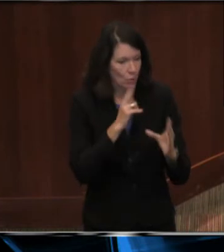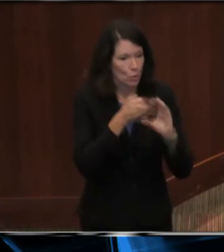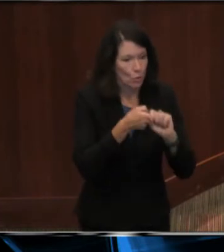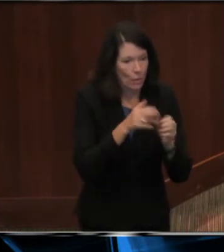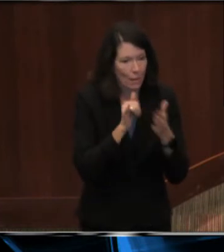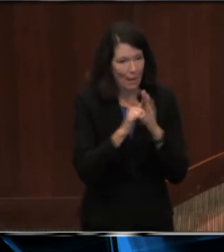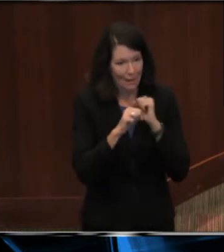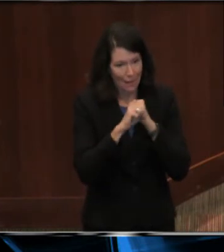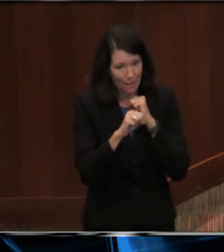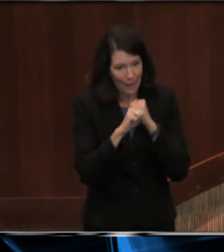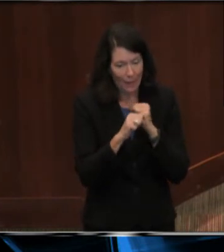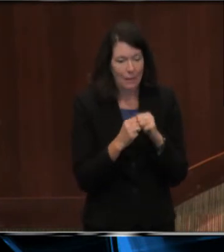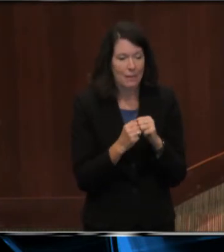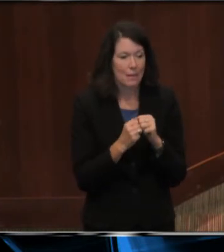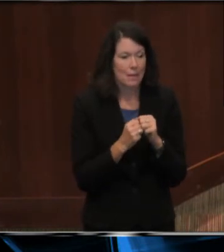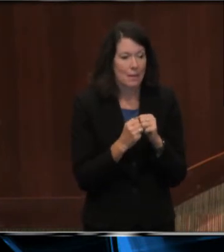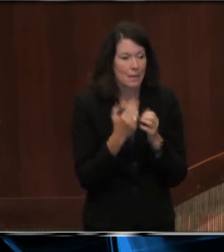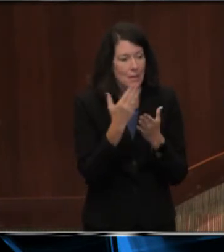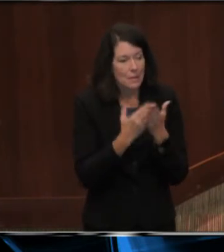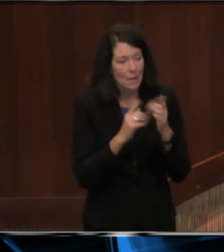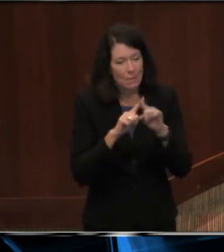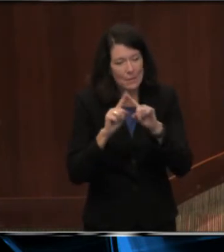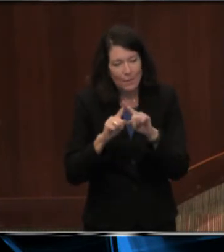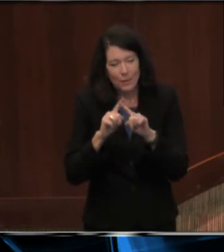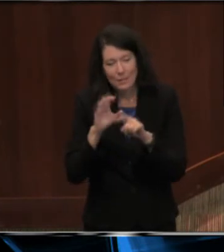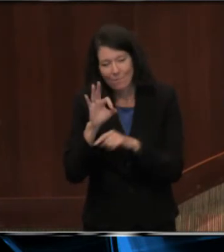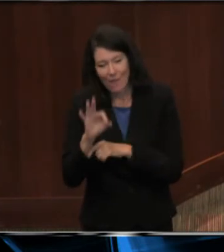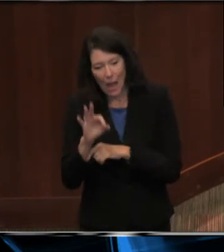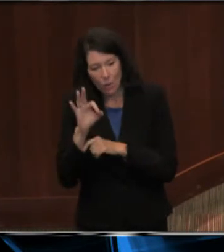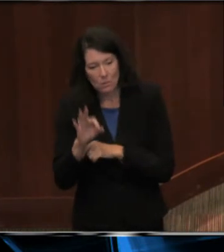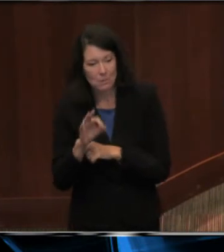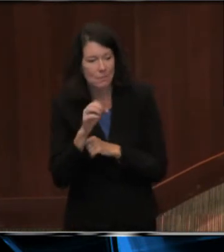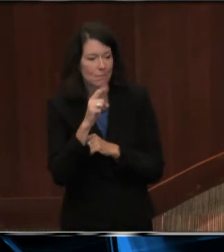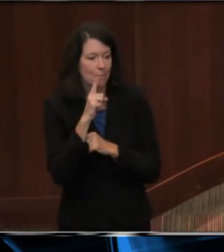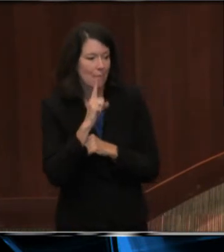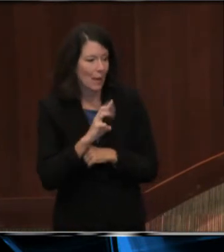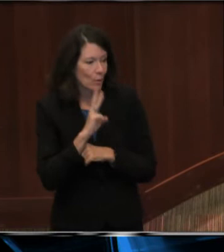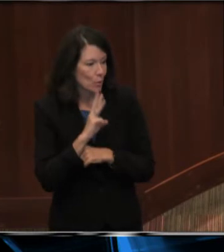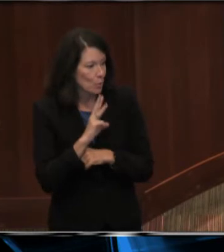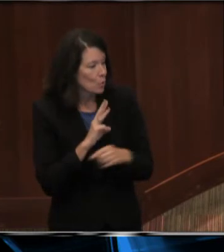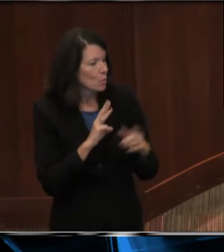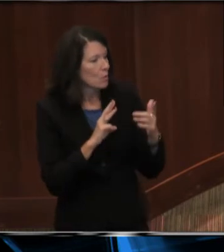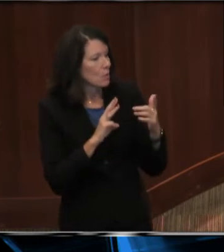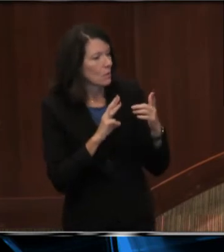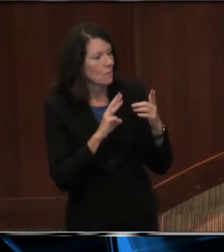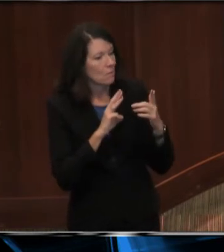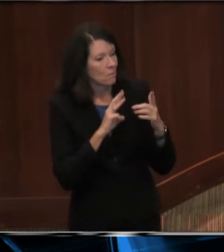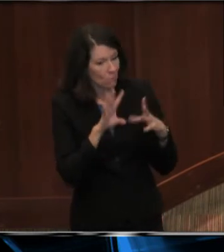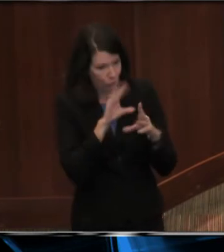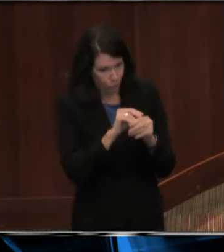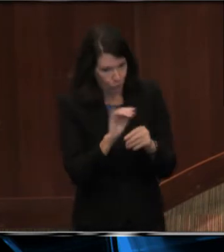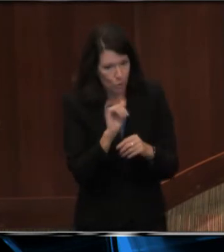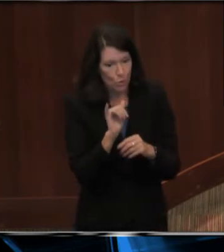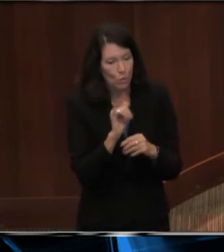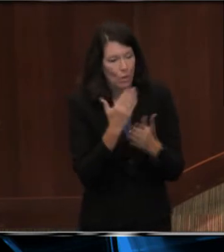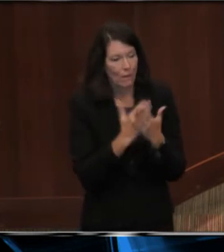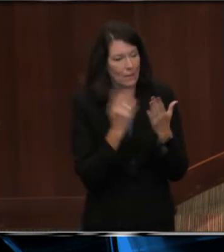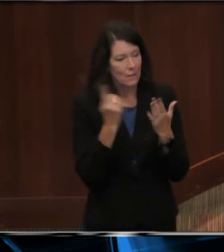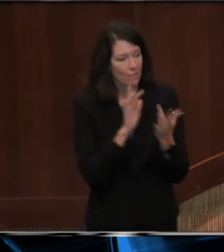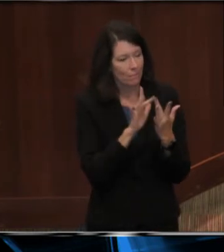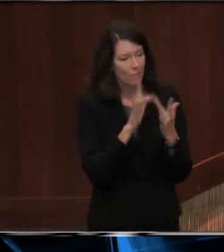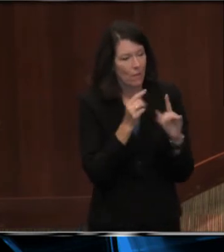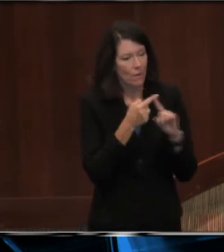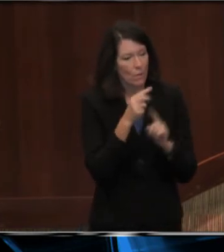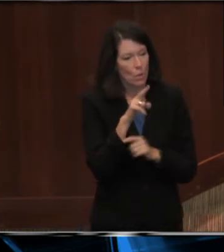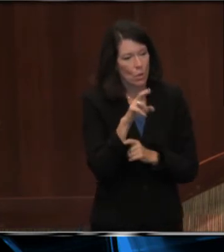campaign. So some of our municipalities, Fountain and Manitou Springs, have both indicated that they would love to join as well. We've had someone reach out from the